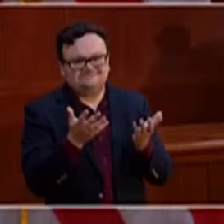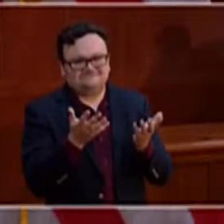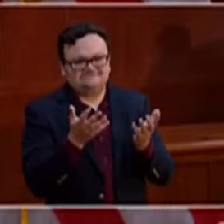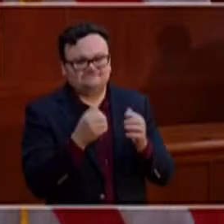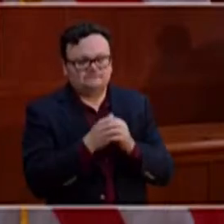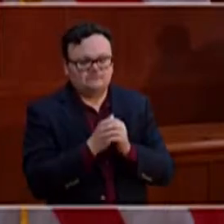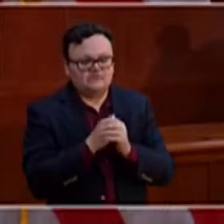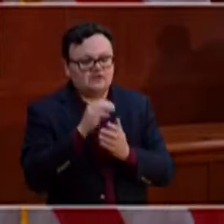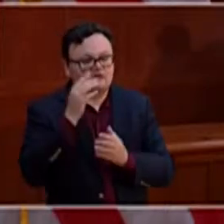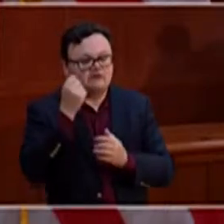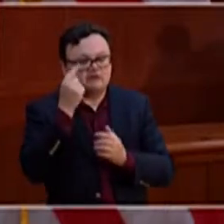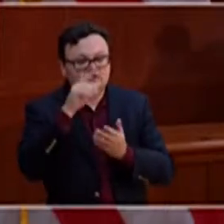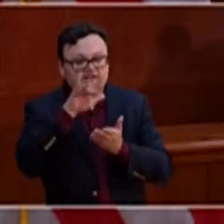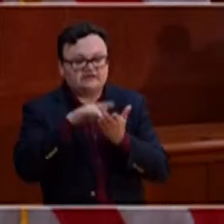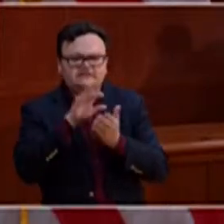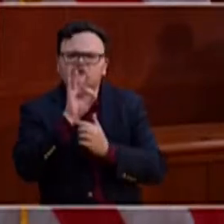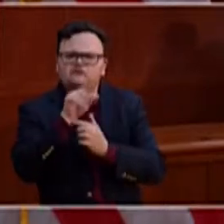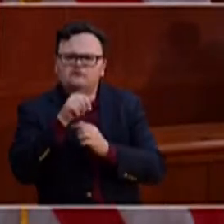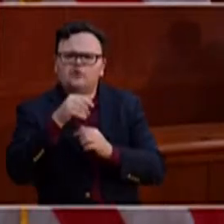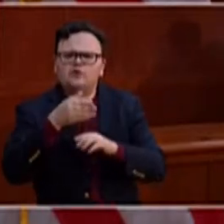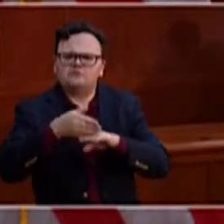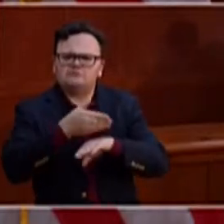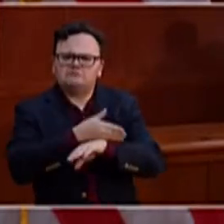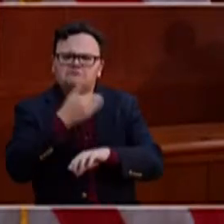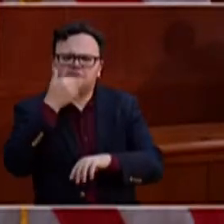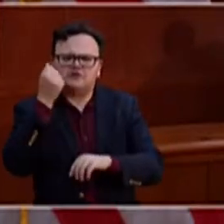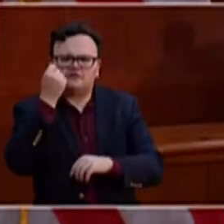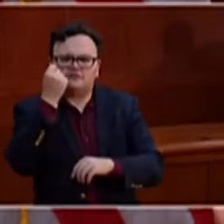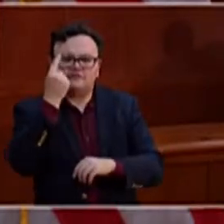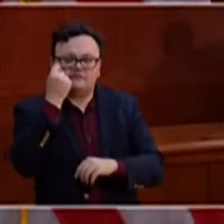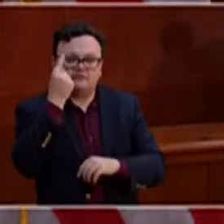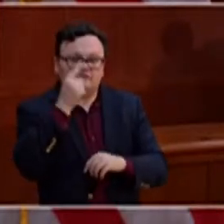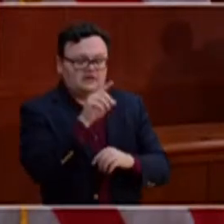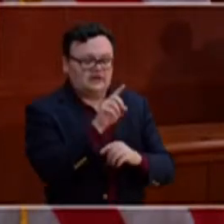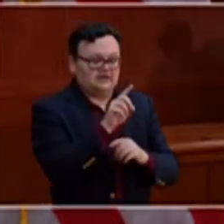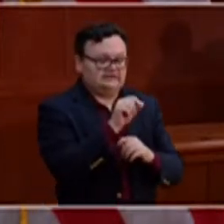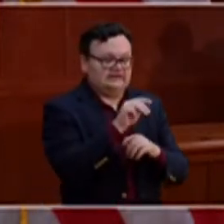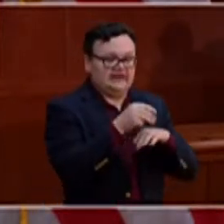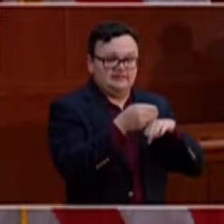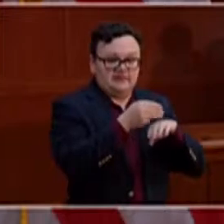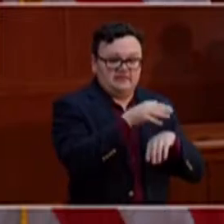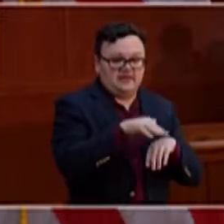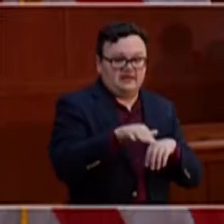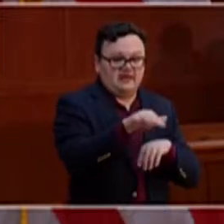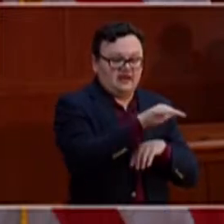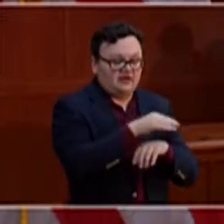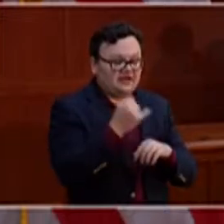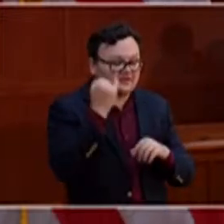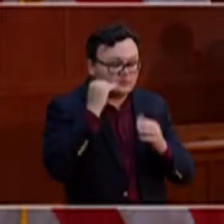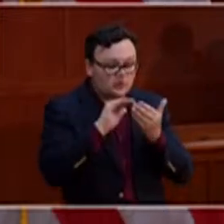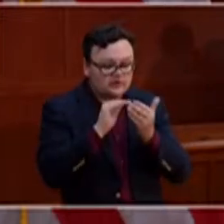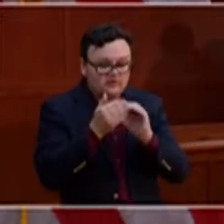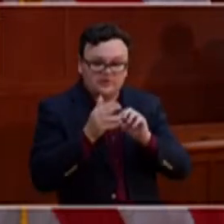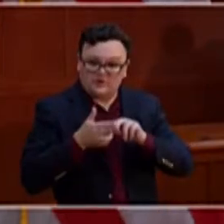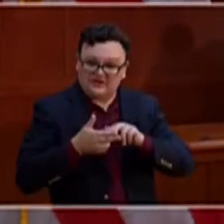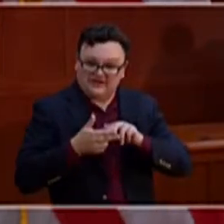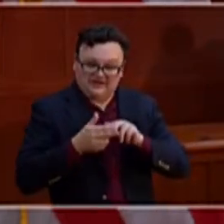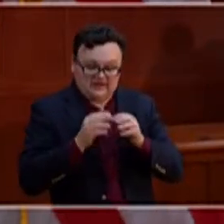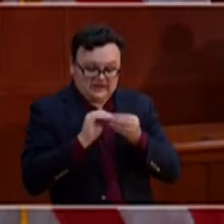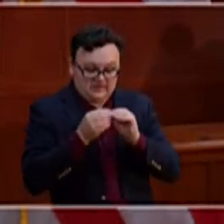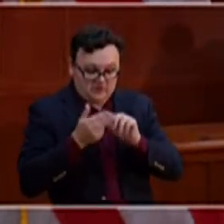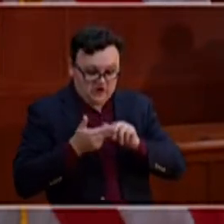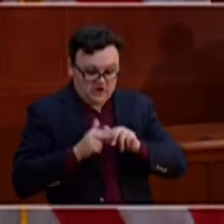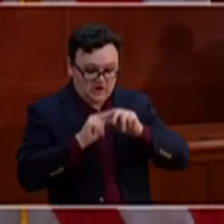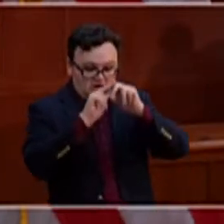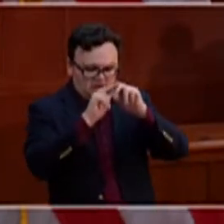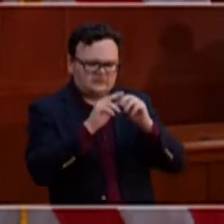and so that'll be reflected. But, in Dade, where you have 20% positivity, so you end up having some staff that end up having to be